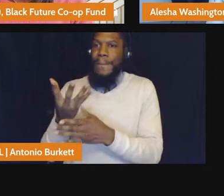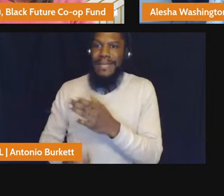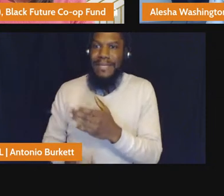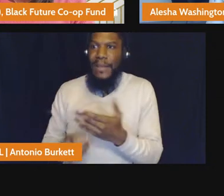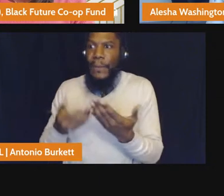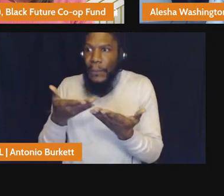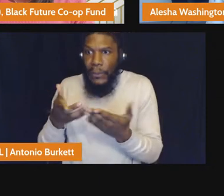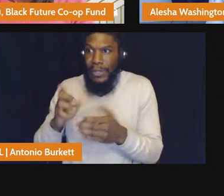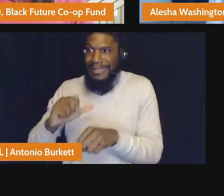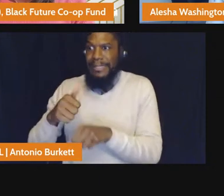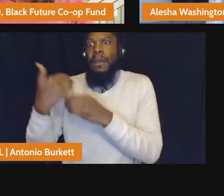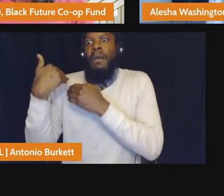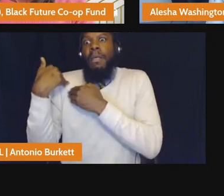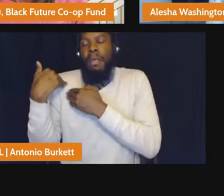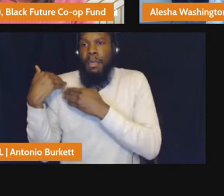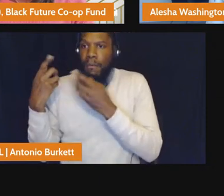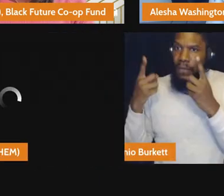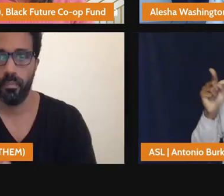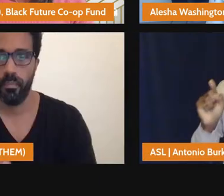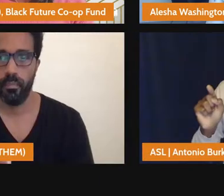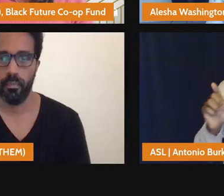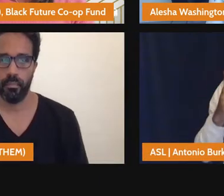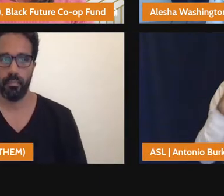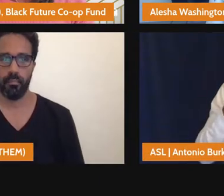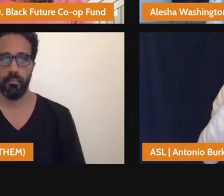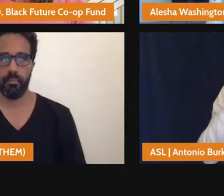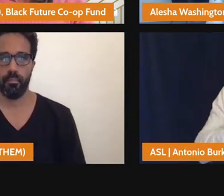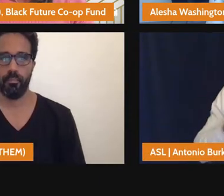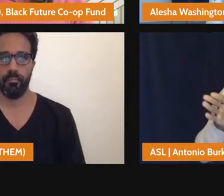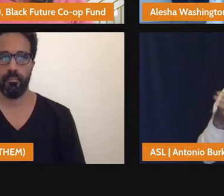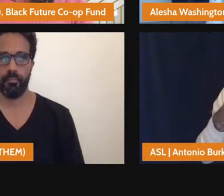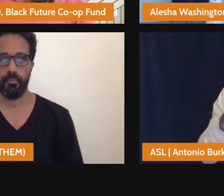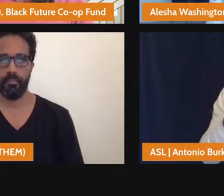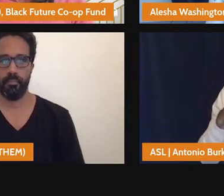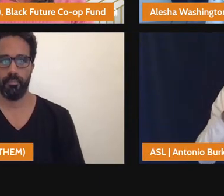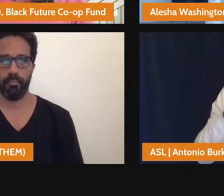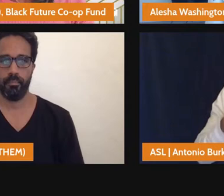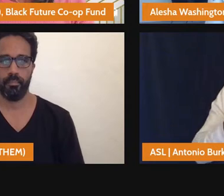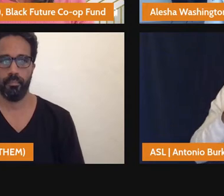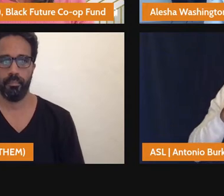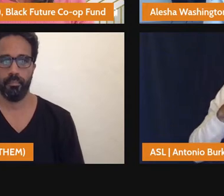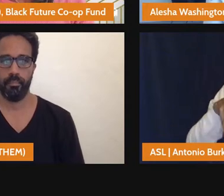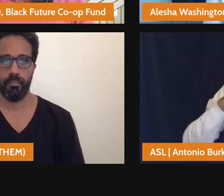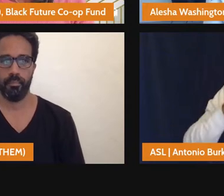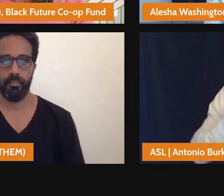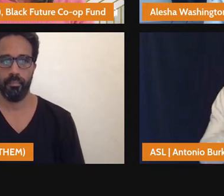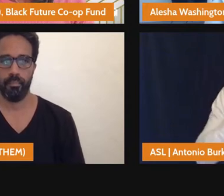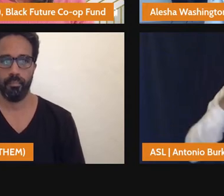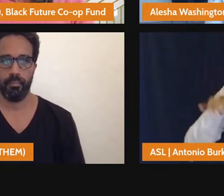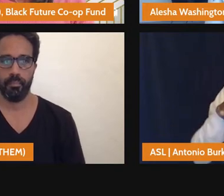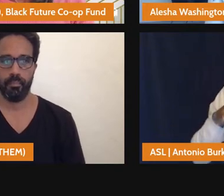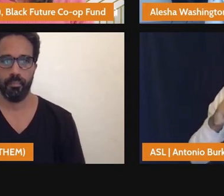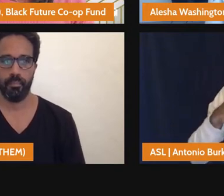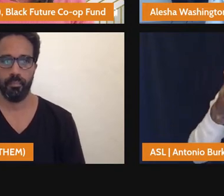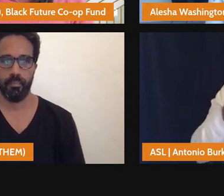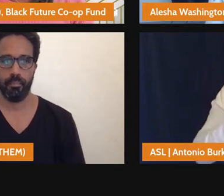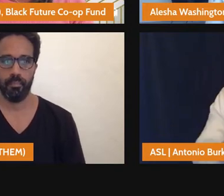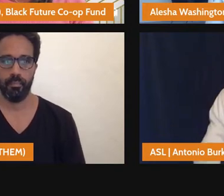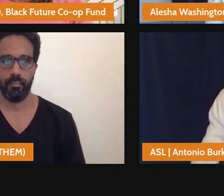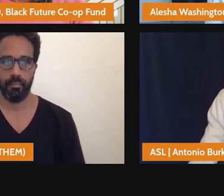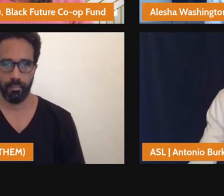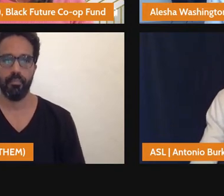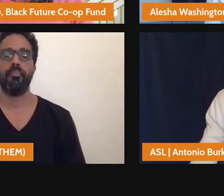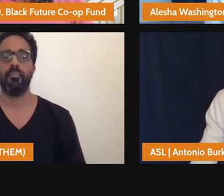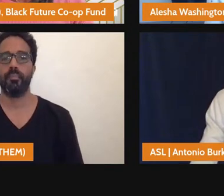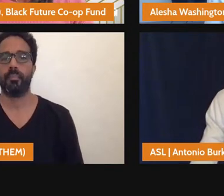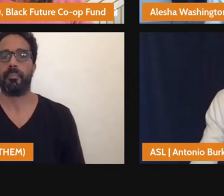we started to adopt some of these new practices. I think that's perfect, but I also like to